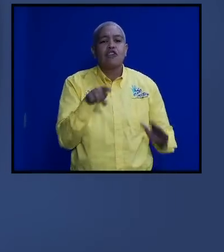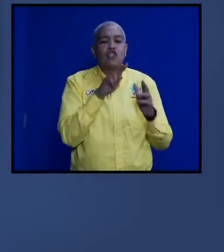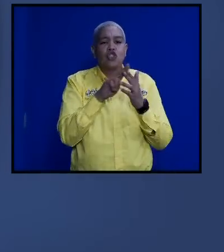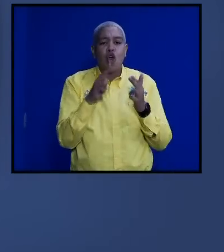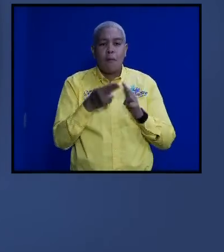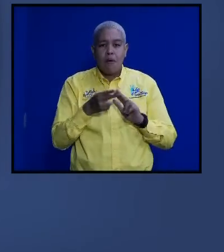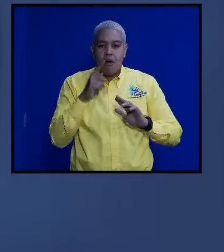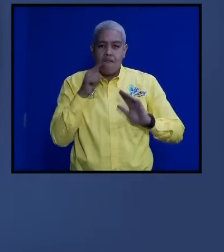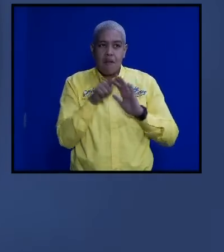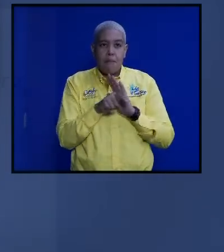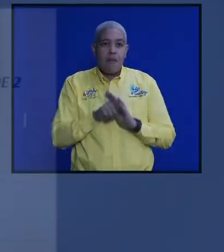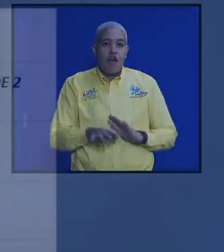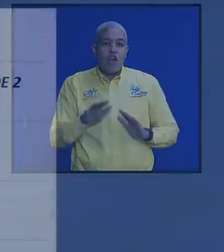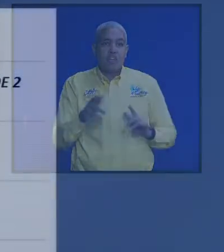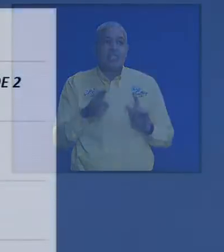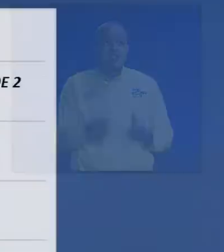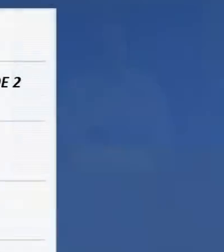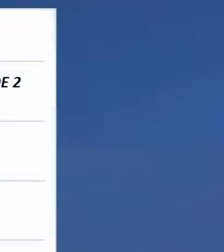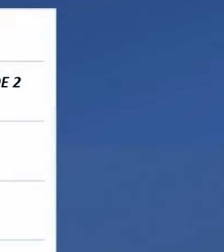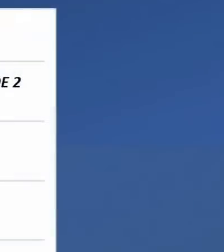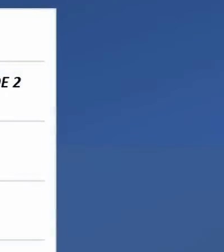murders.